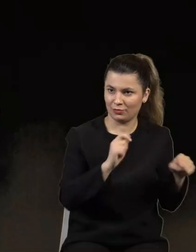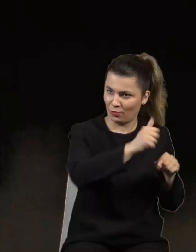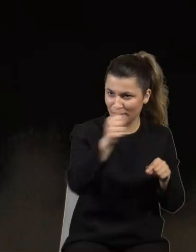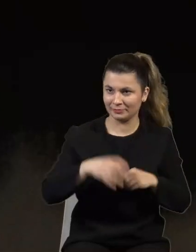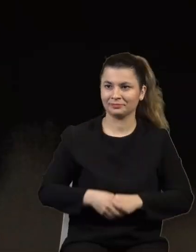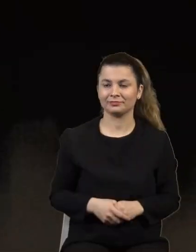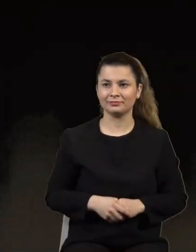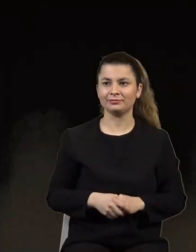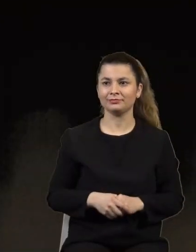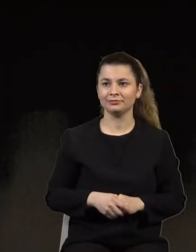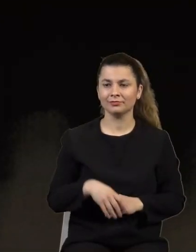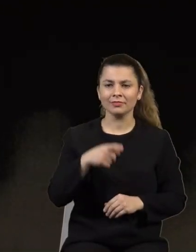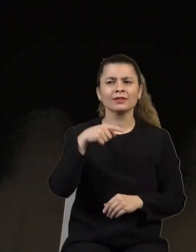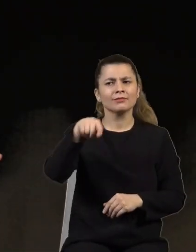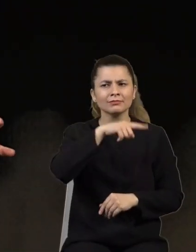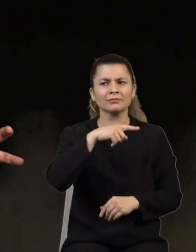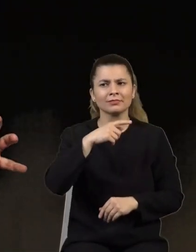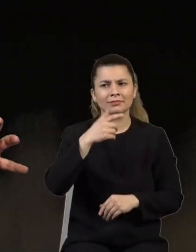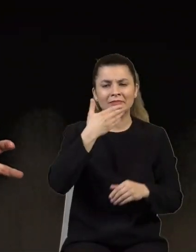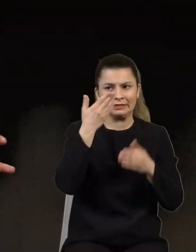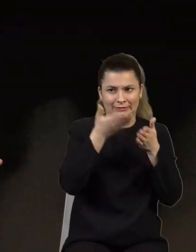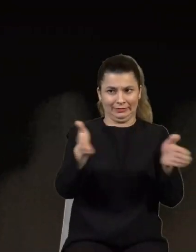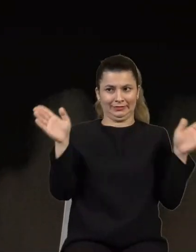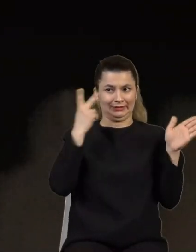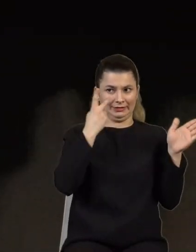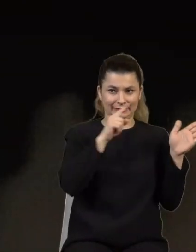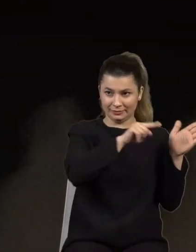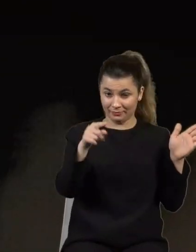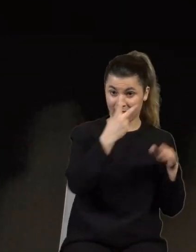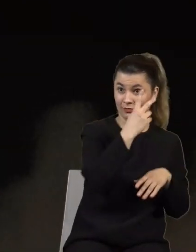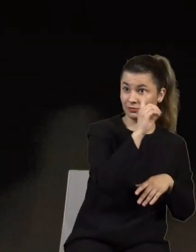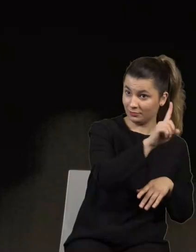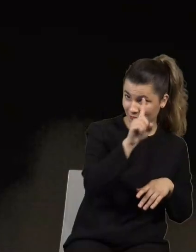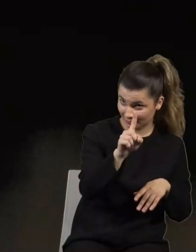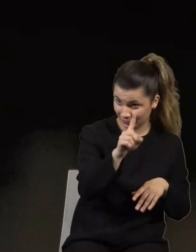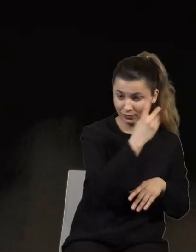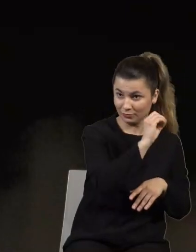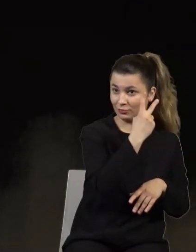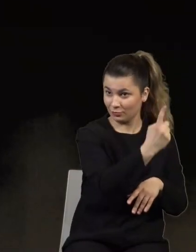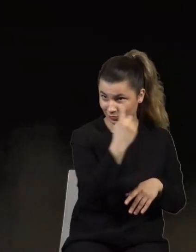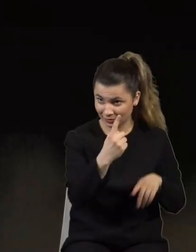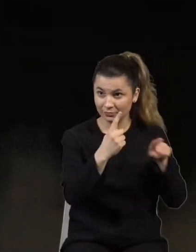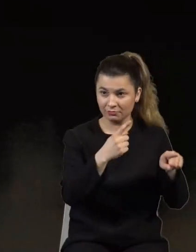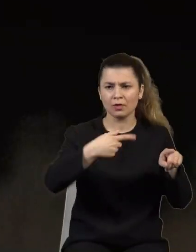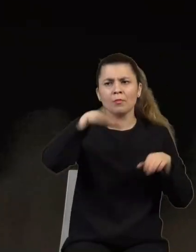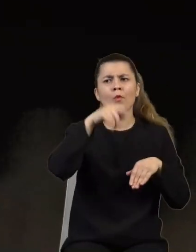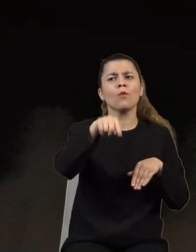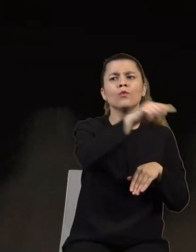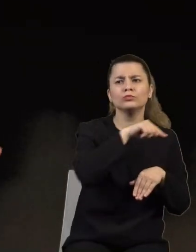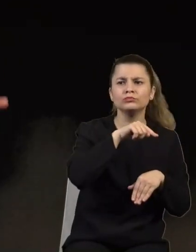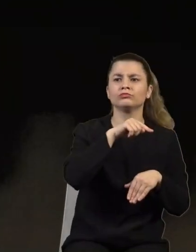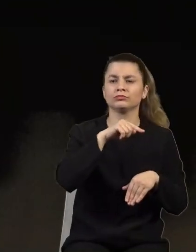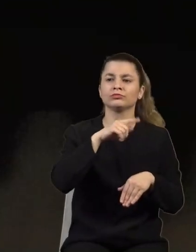In 2011, I suppose most of us thought that the time of